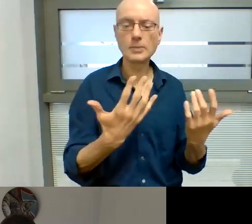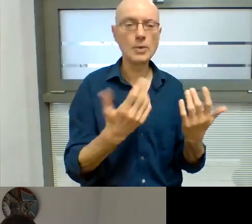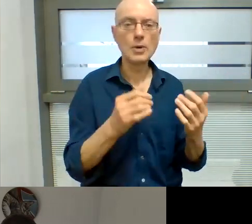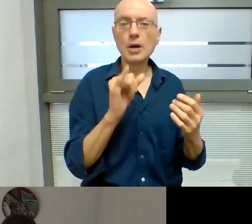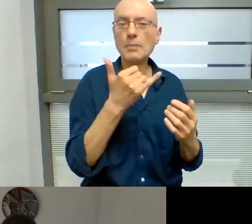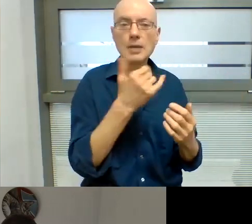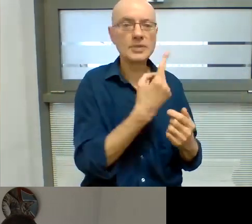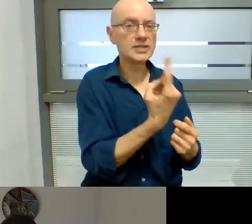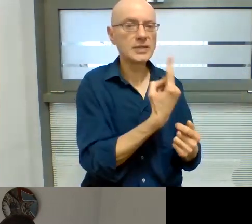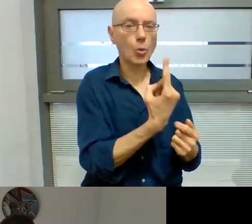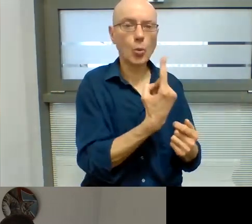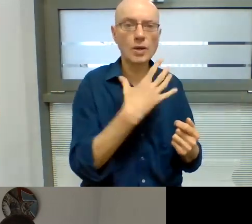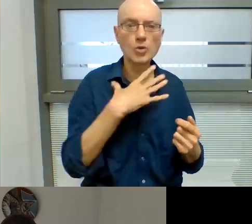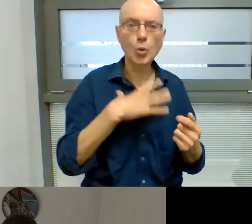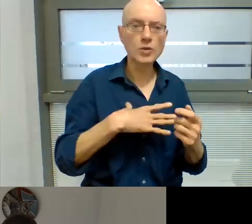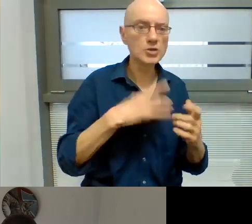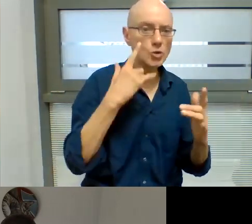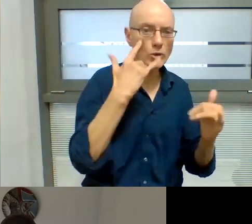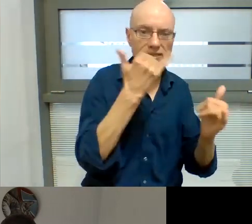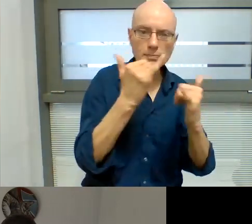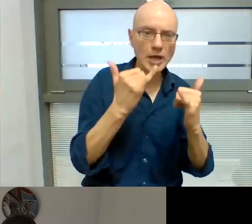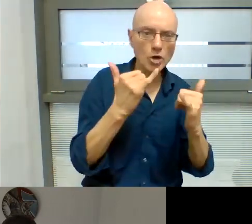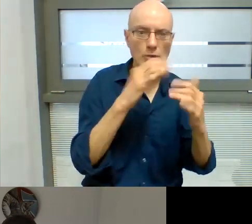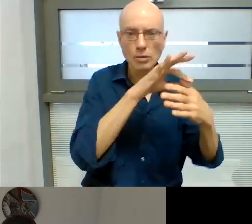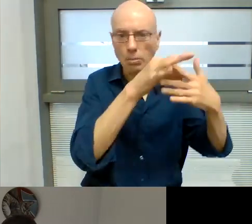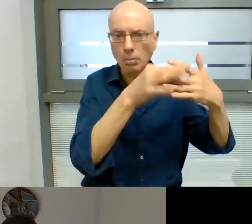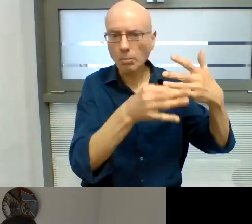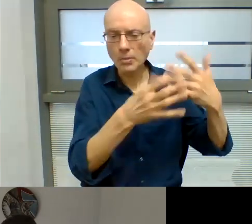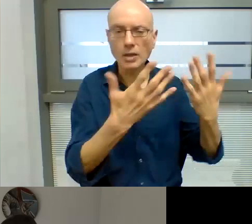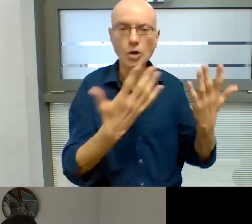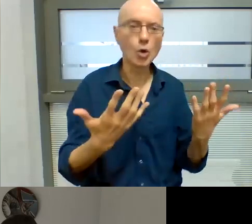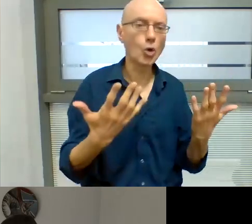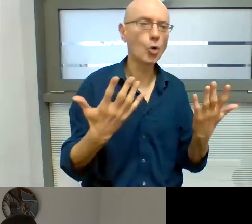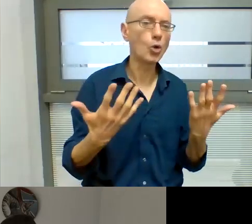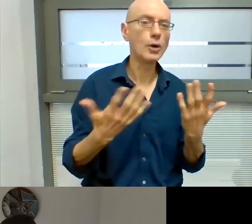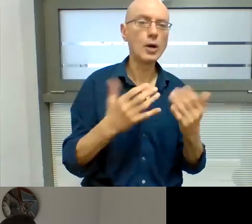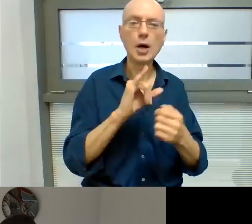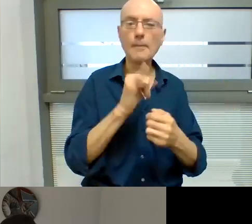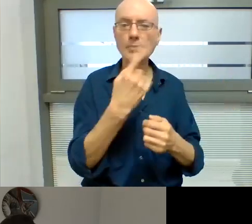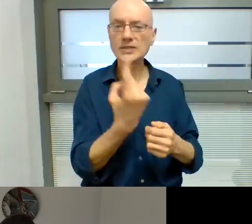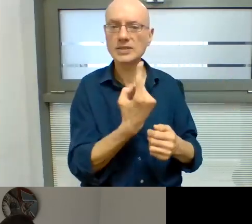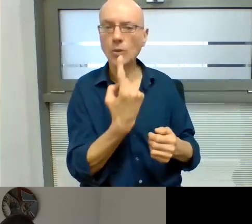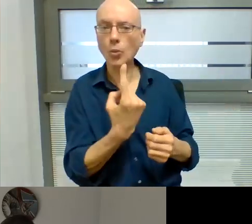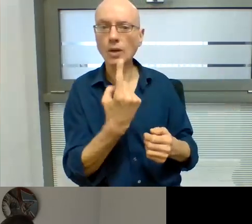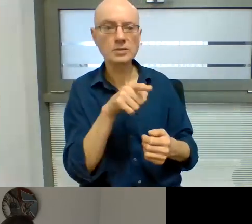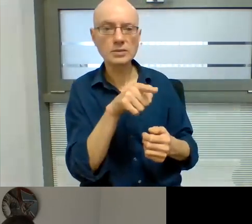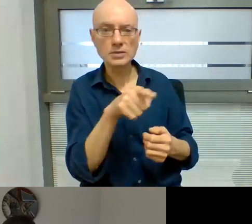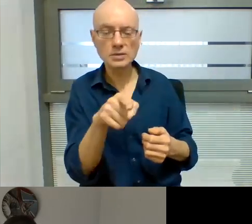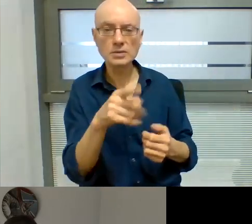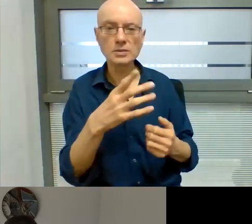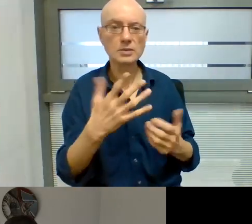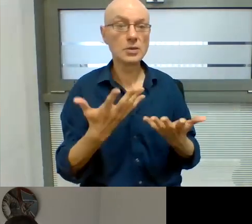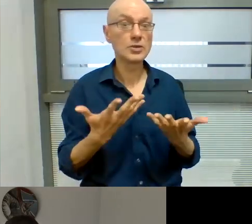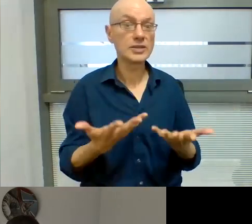just wanting to have an experiment with this, that and the other, or it might be somebody who's already